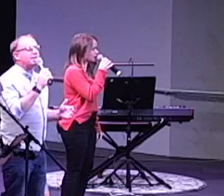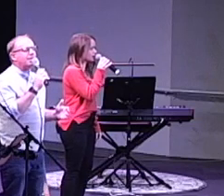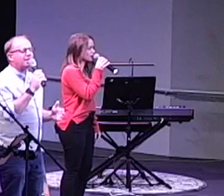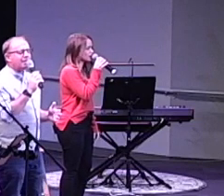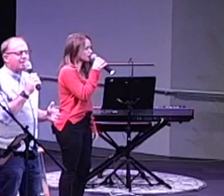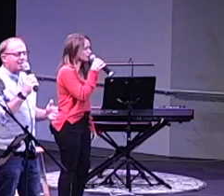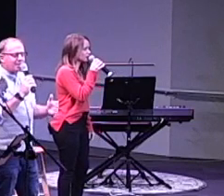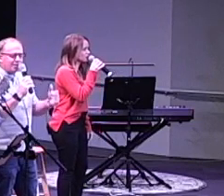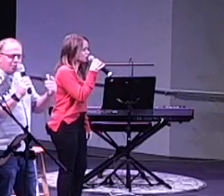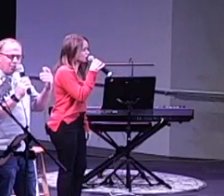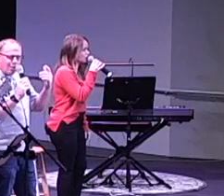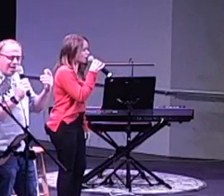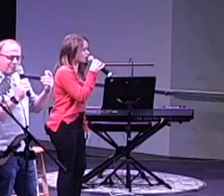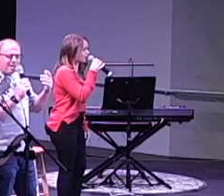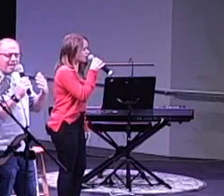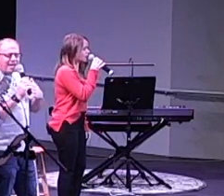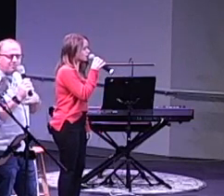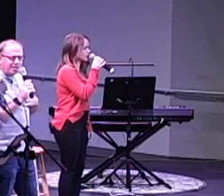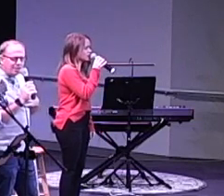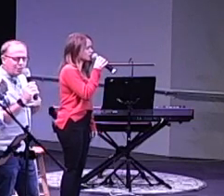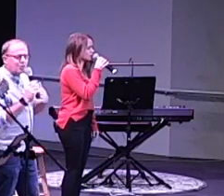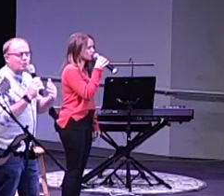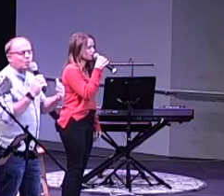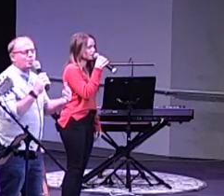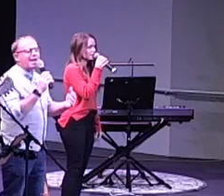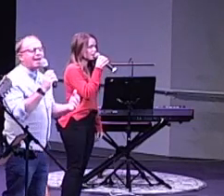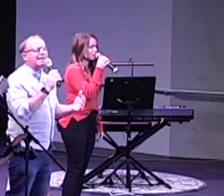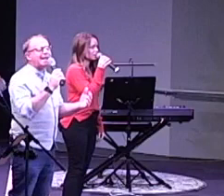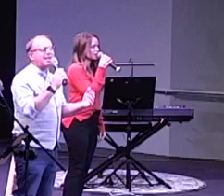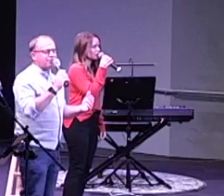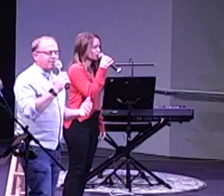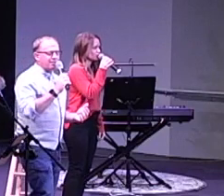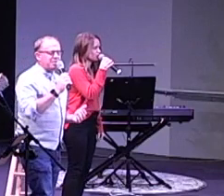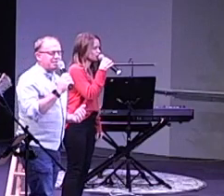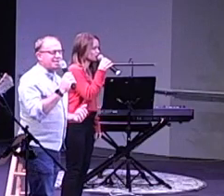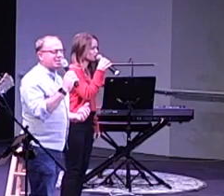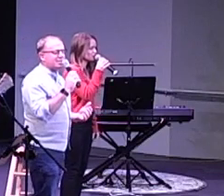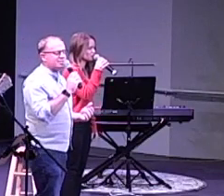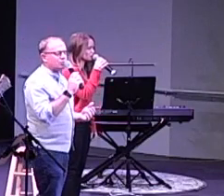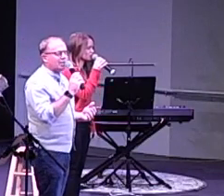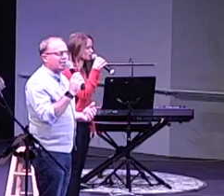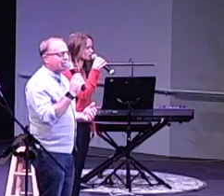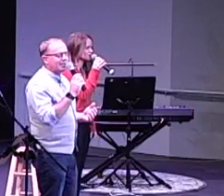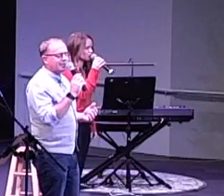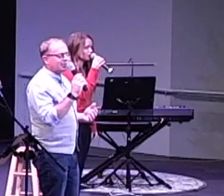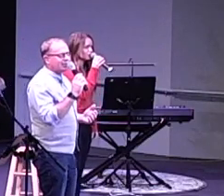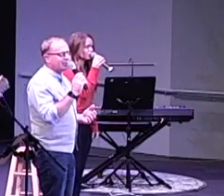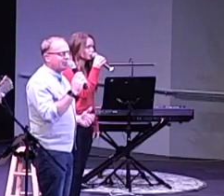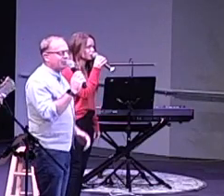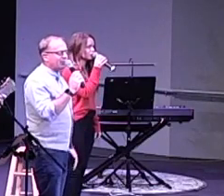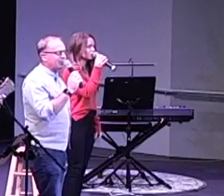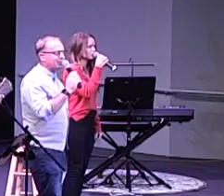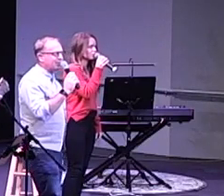me. You have made me new, now life begins with you.